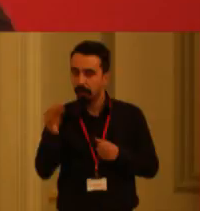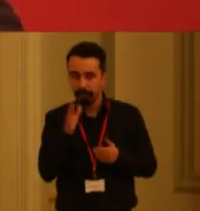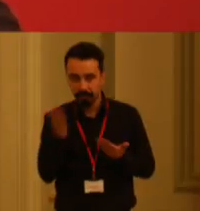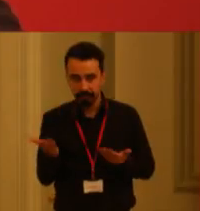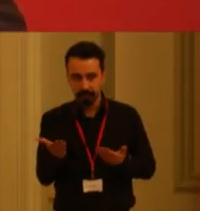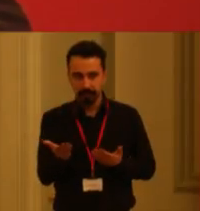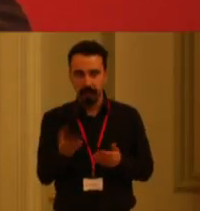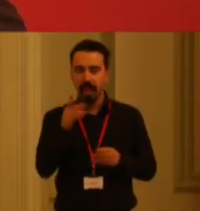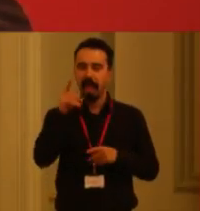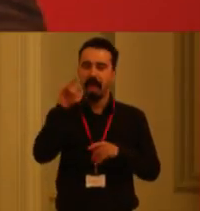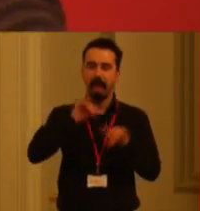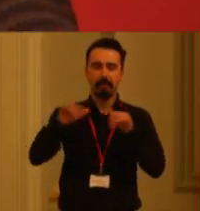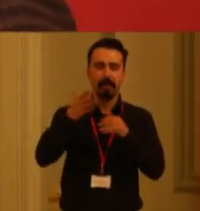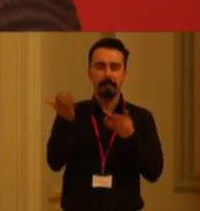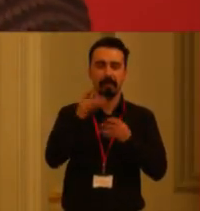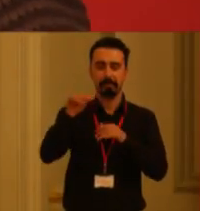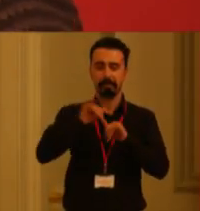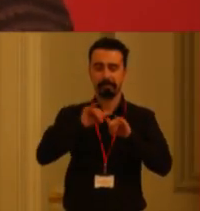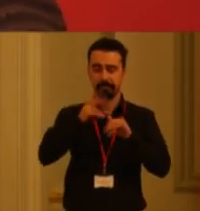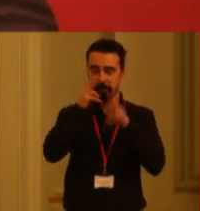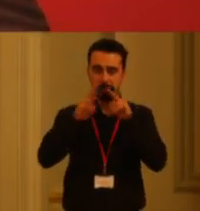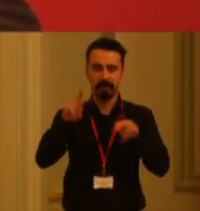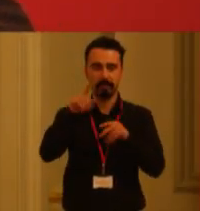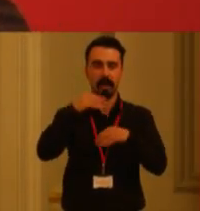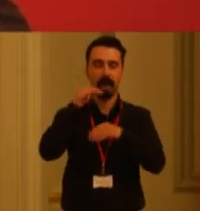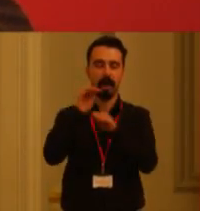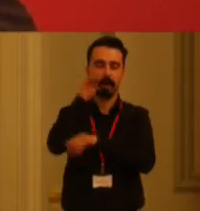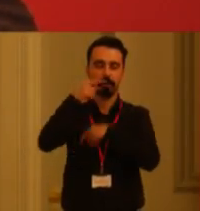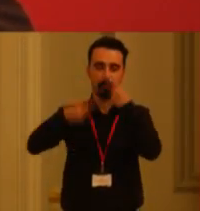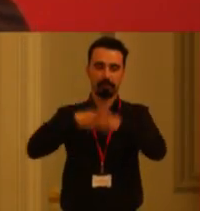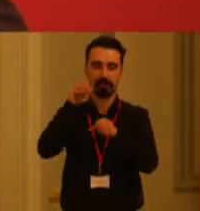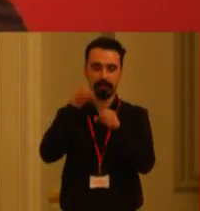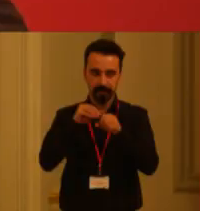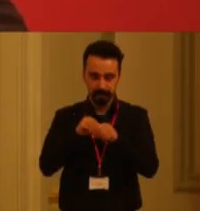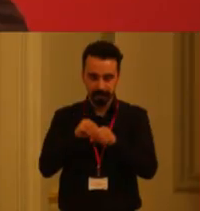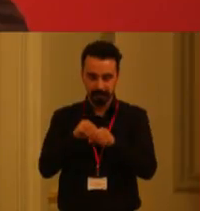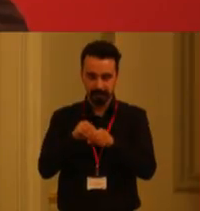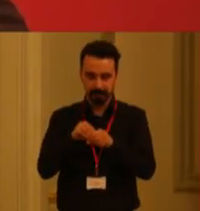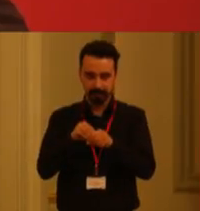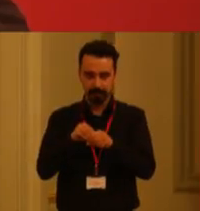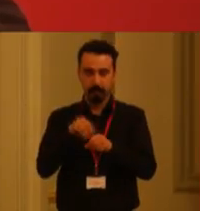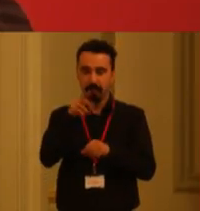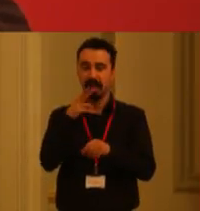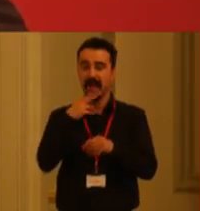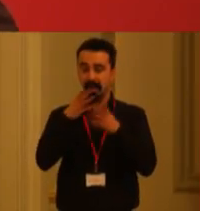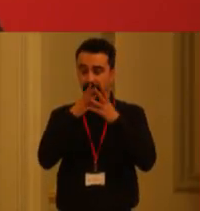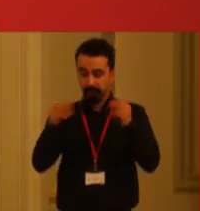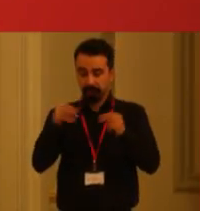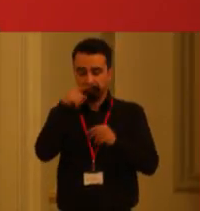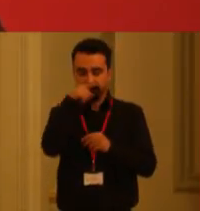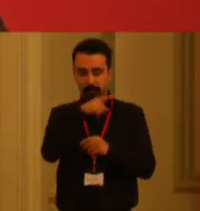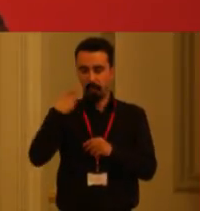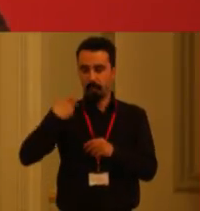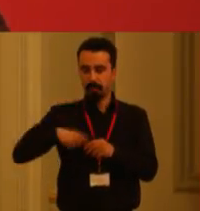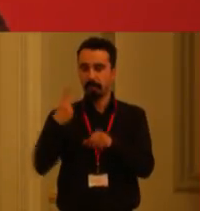Erzurum, or Samsun. And they have similar life cycles, independent from the geography. So regarding